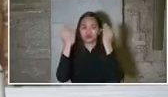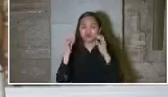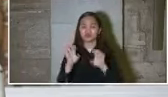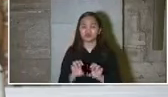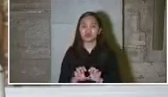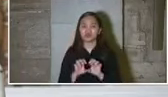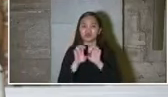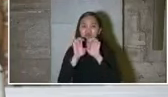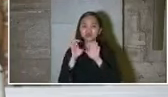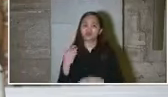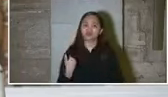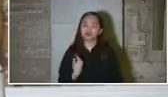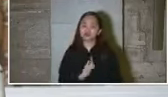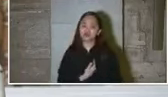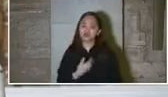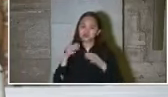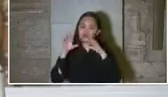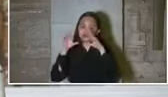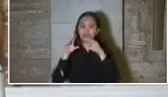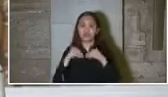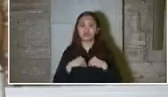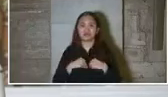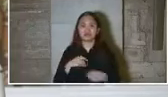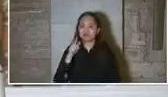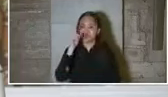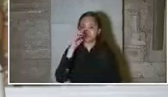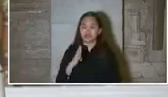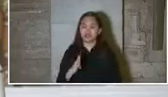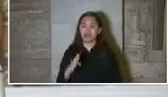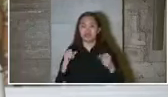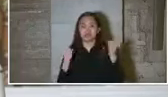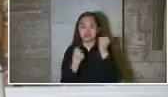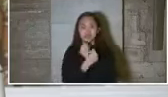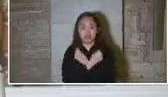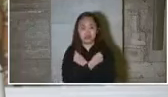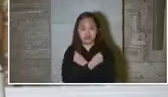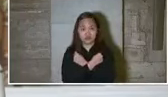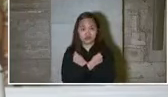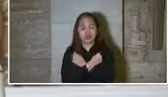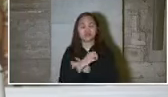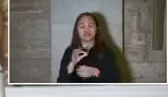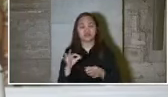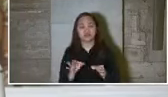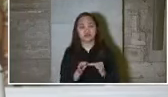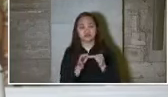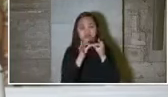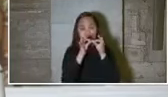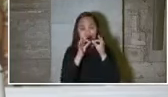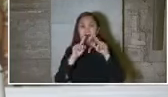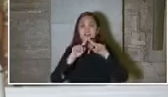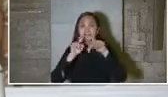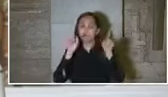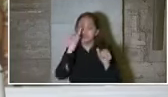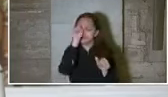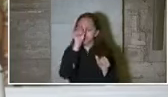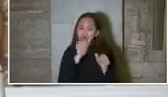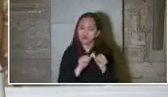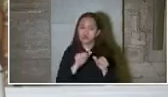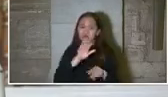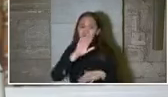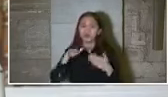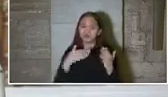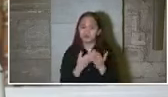Eucharist, we receive God's love in the Mass. But let us remember that all